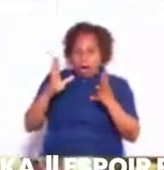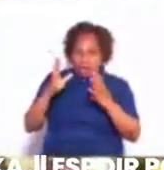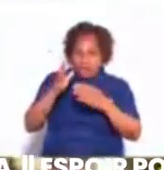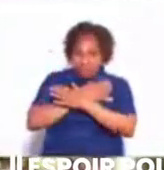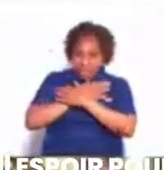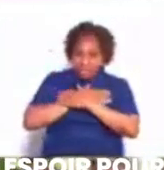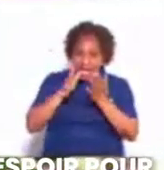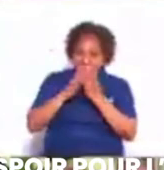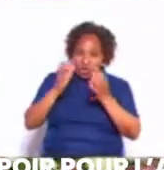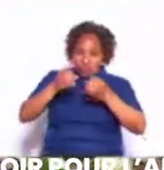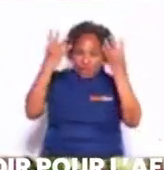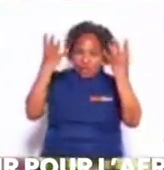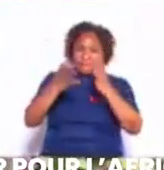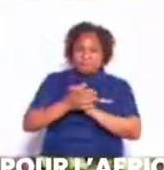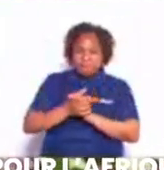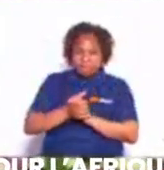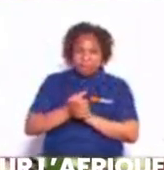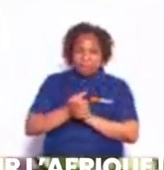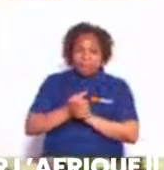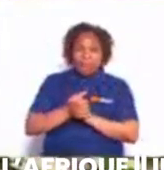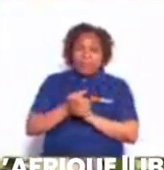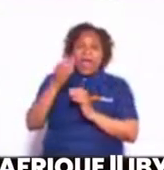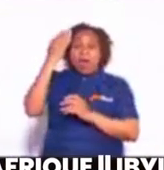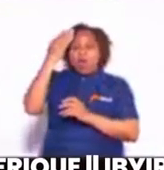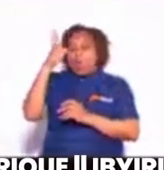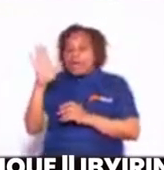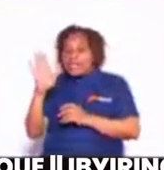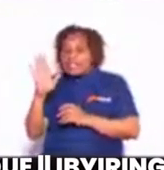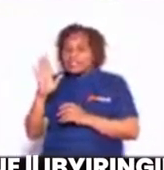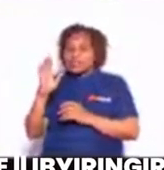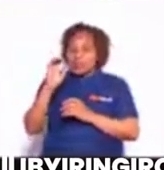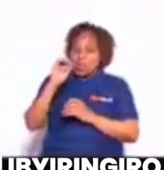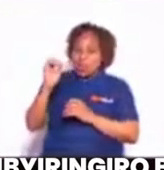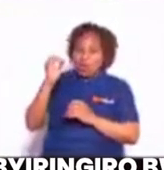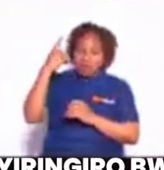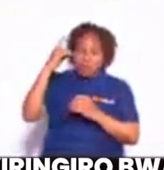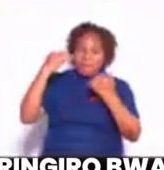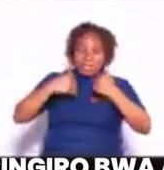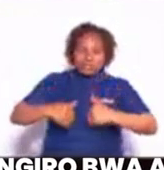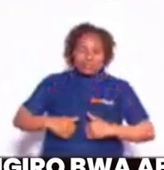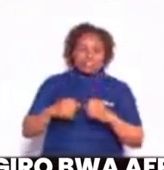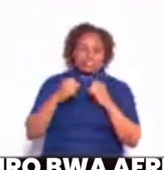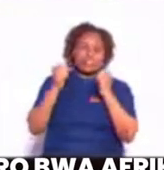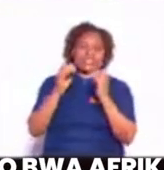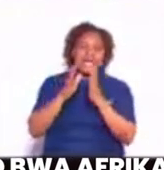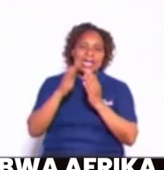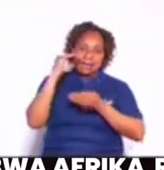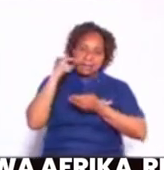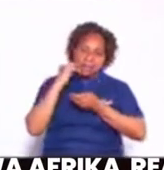Hallelujah. An awareness of personal strength and limitations.